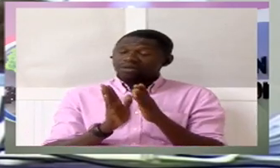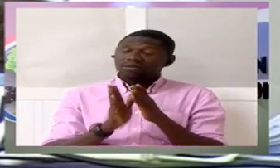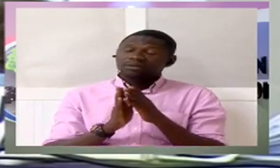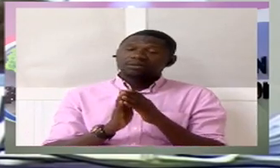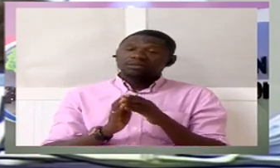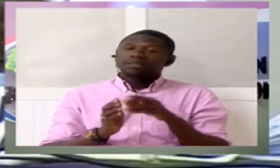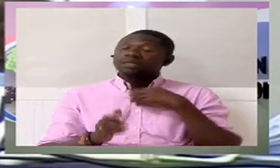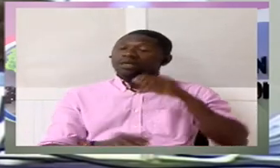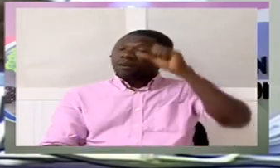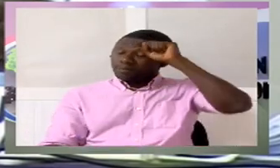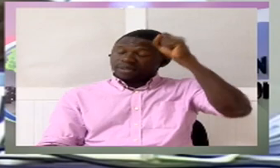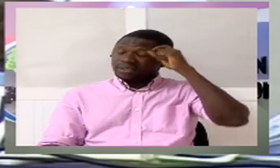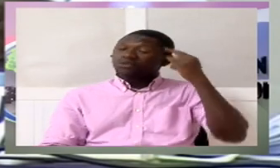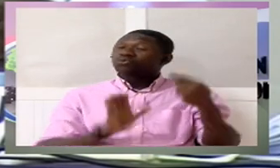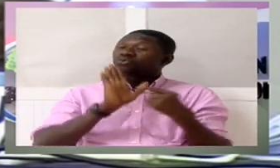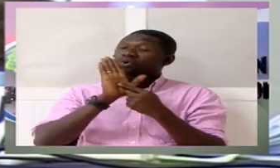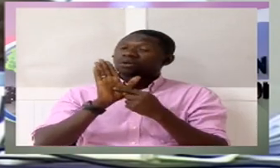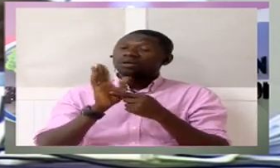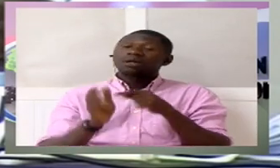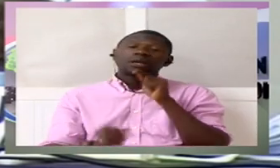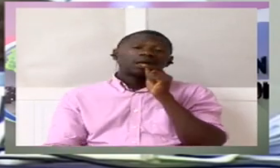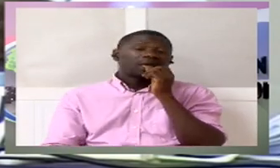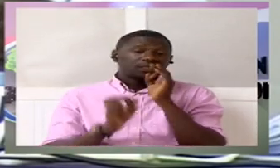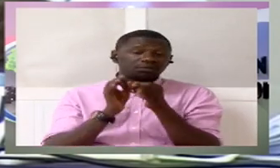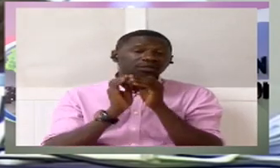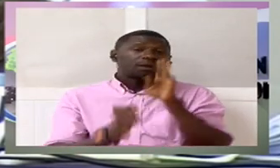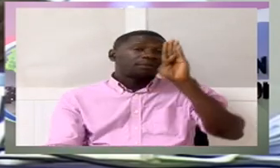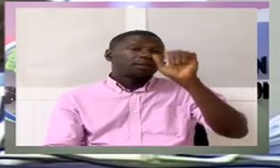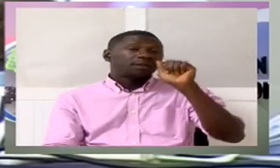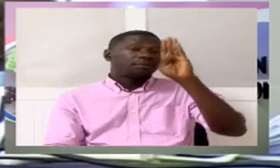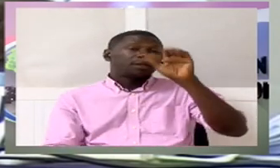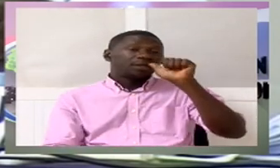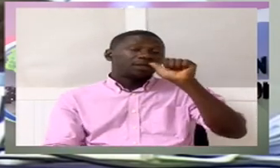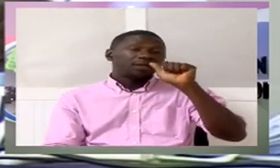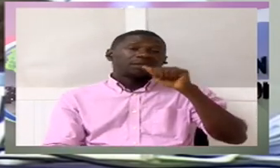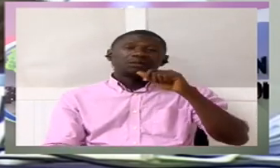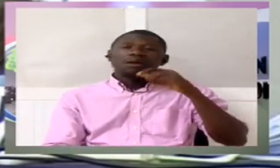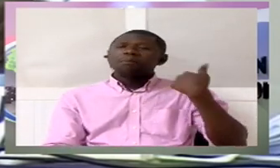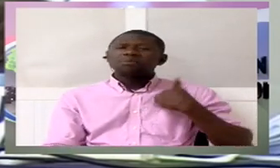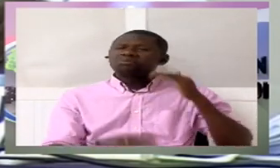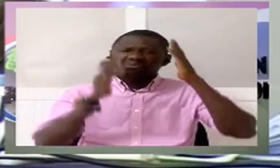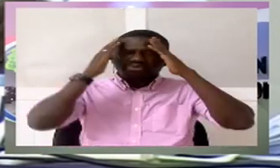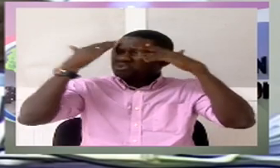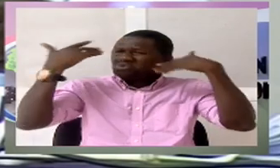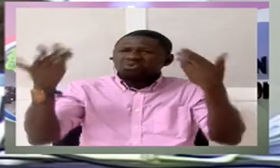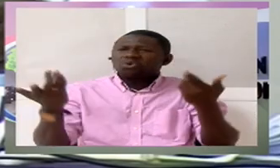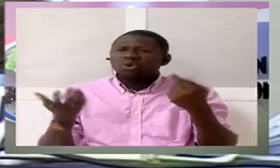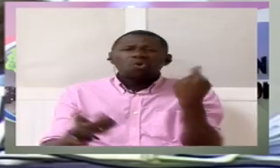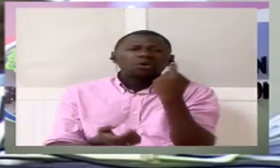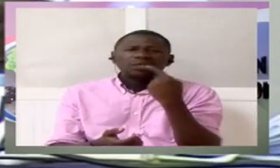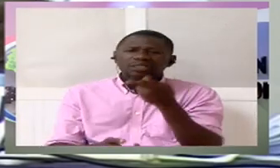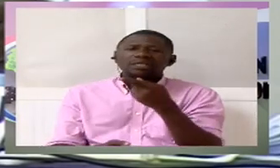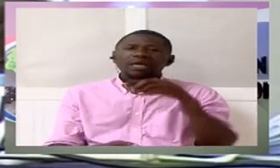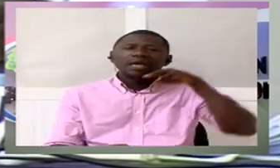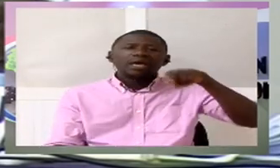Excellency pointed out that Baba Job was previously unknown except to the former NSS and police,